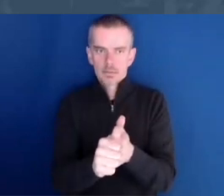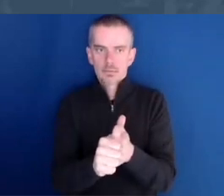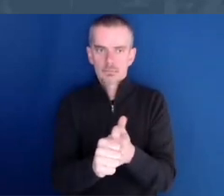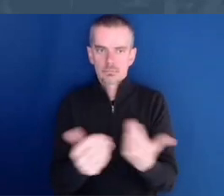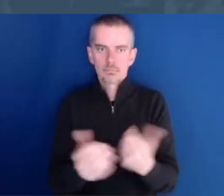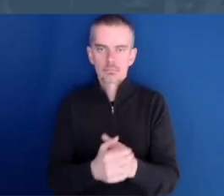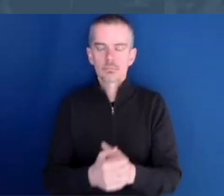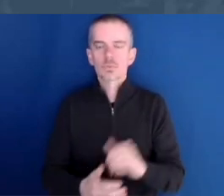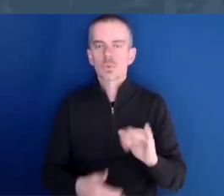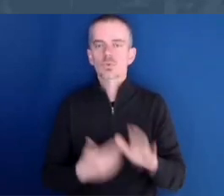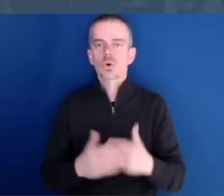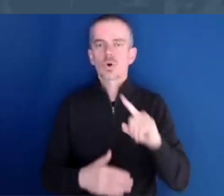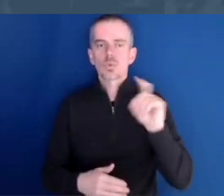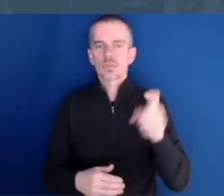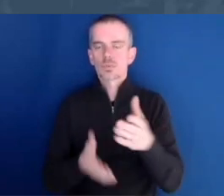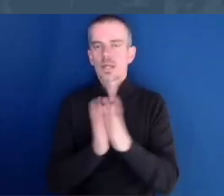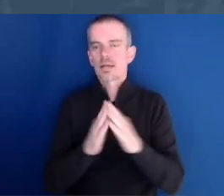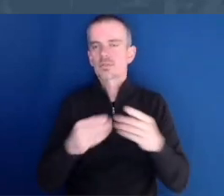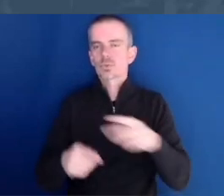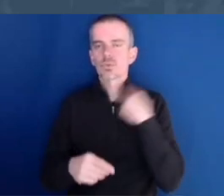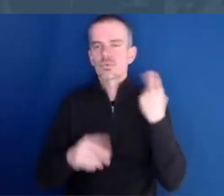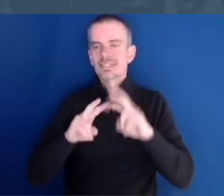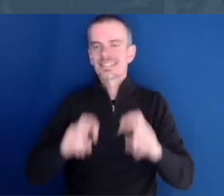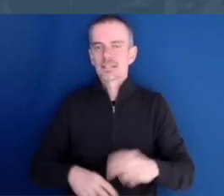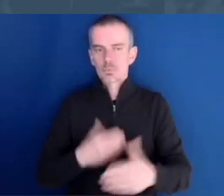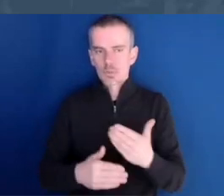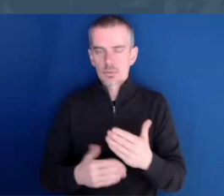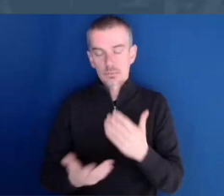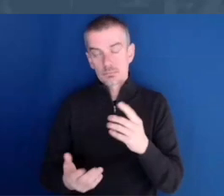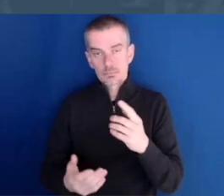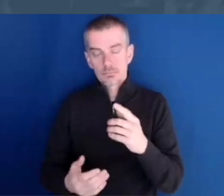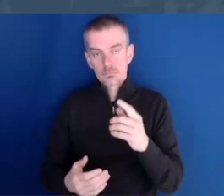all questions that you'll be asking during the risk assessment process, ideally.